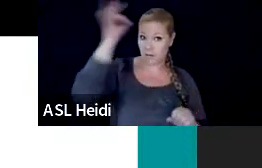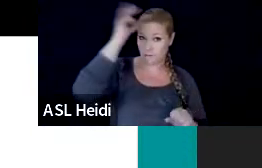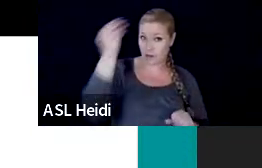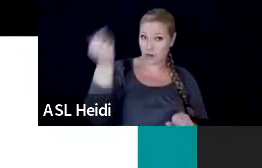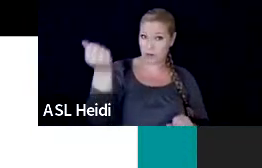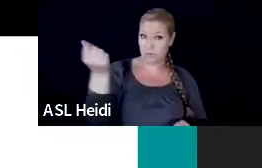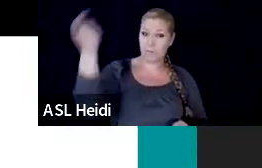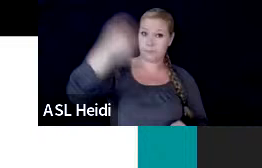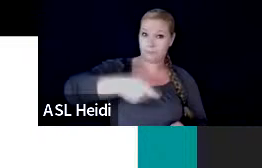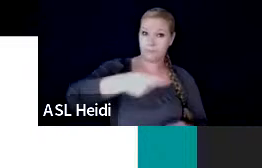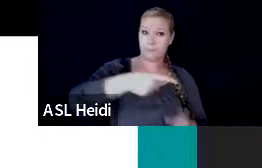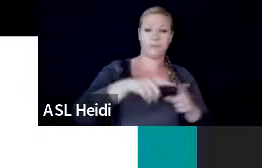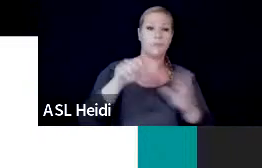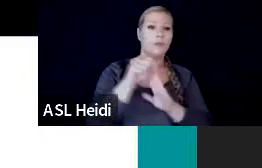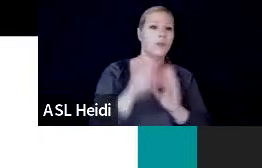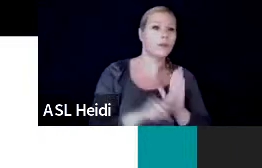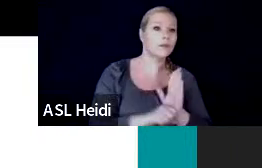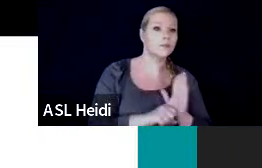So